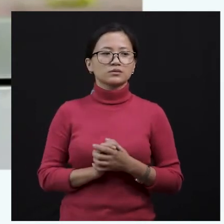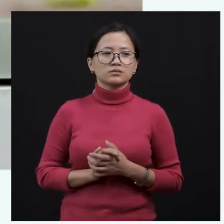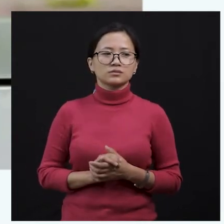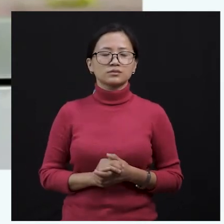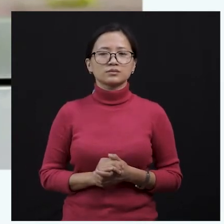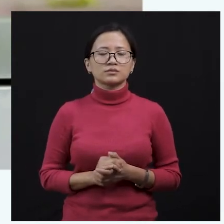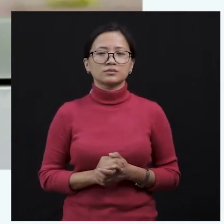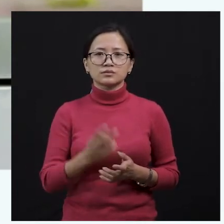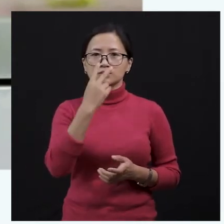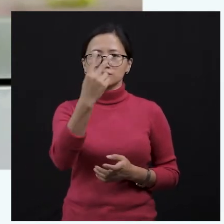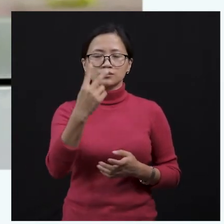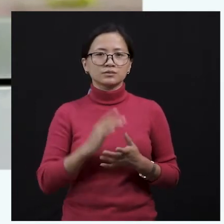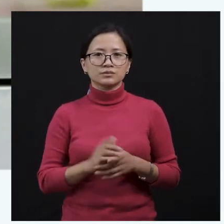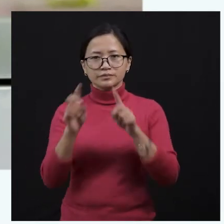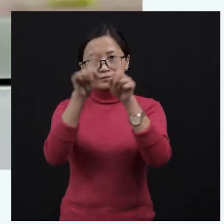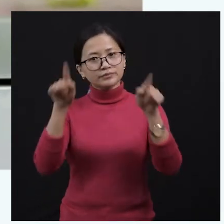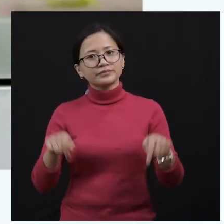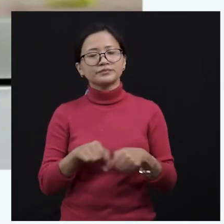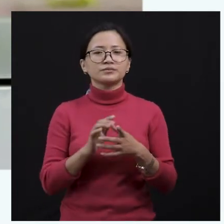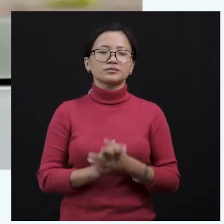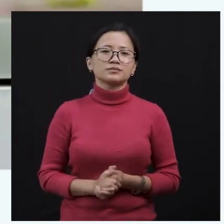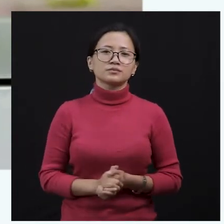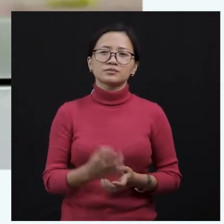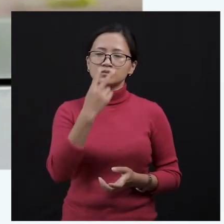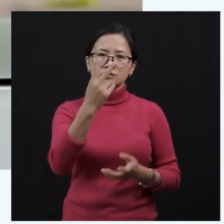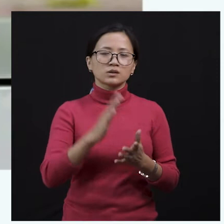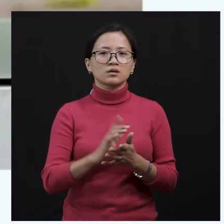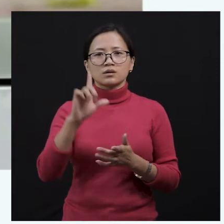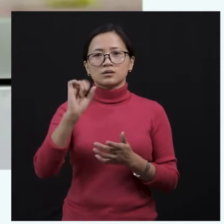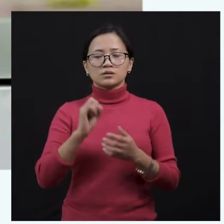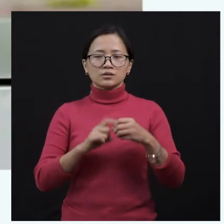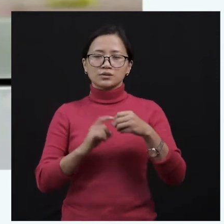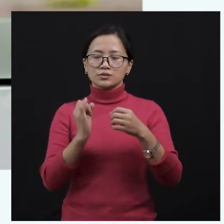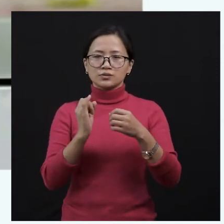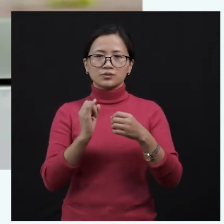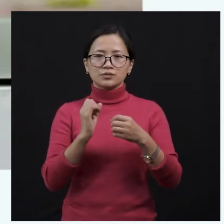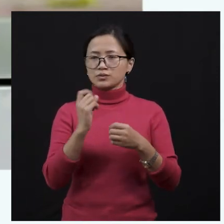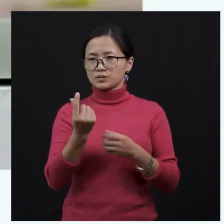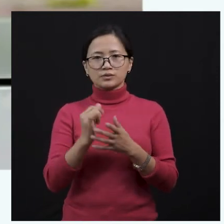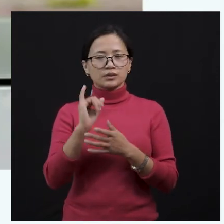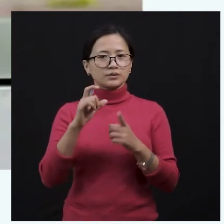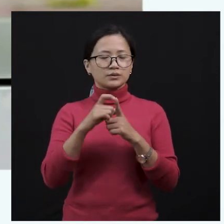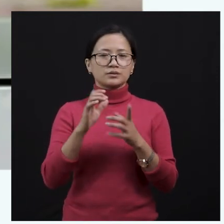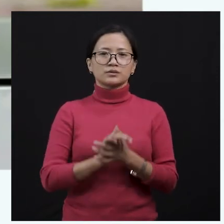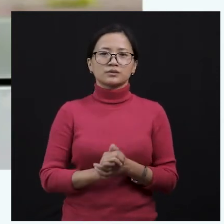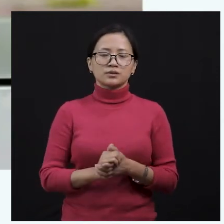Now see, students, we can see here a liquid fuel, petrol and diesel.